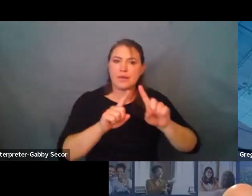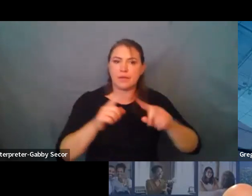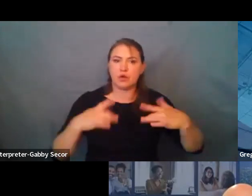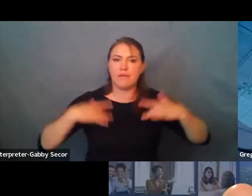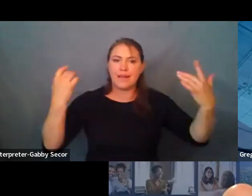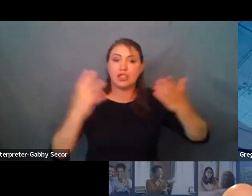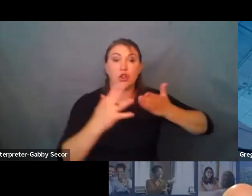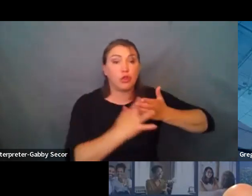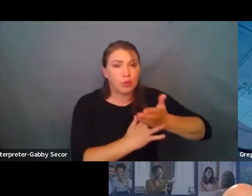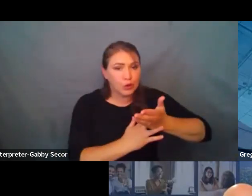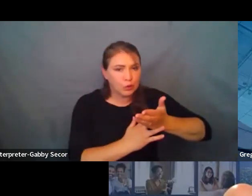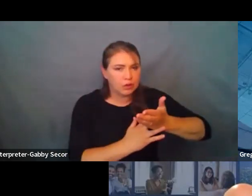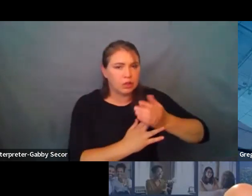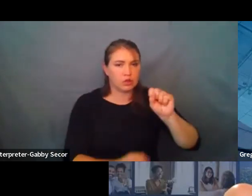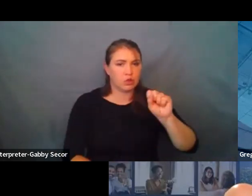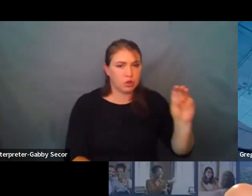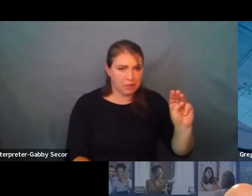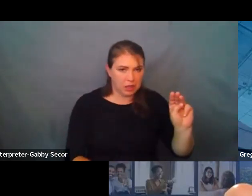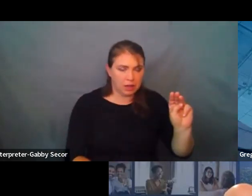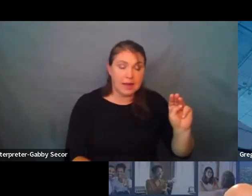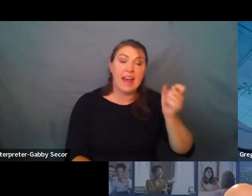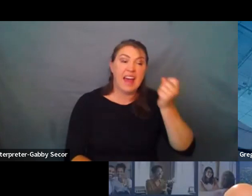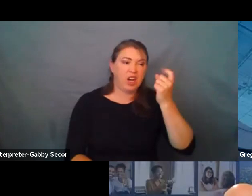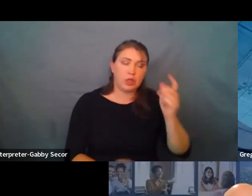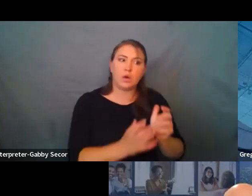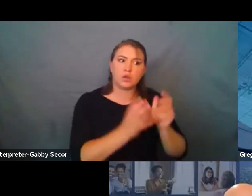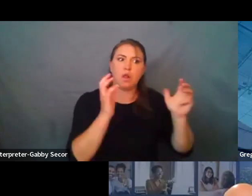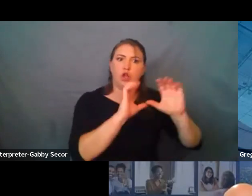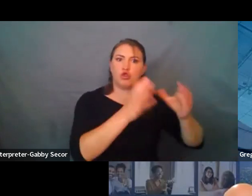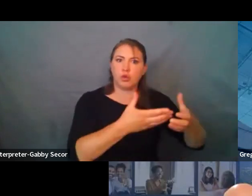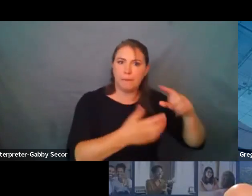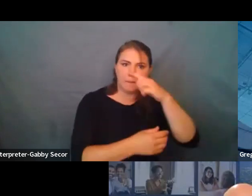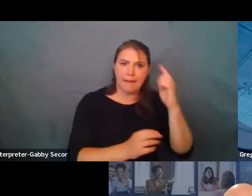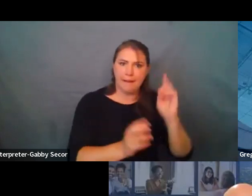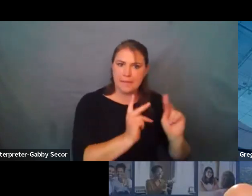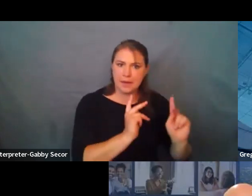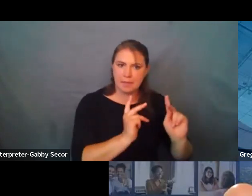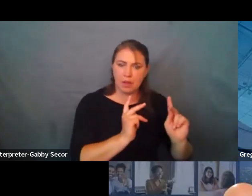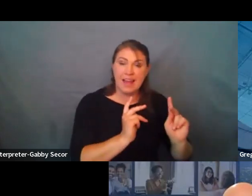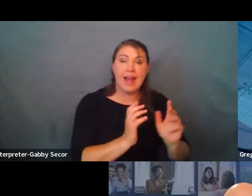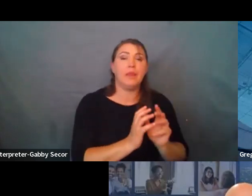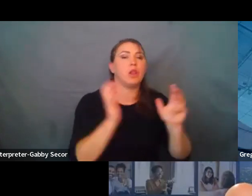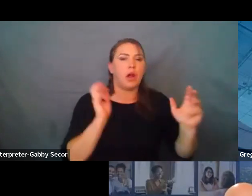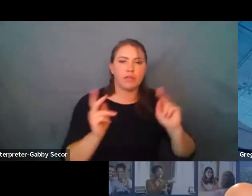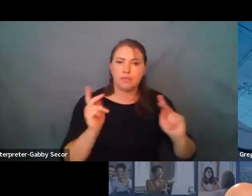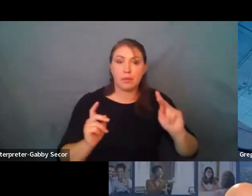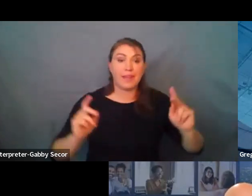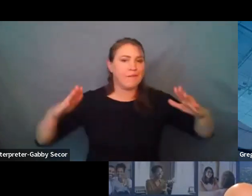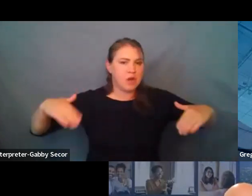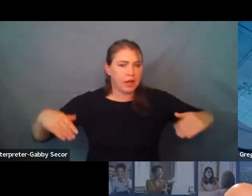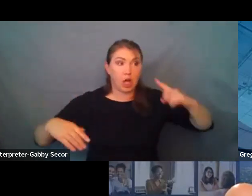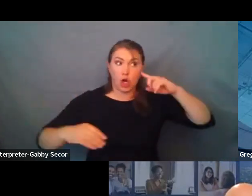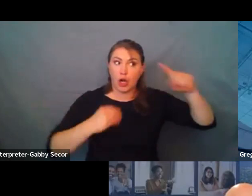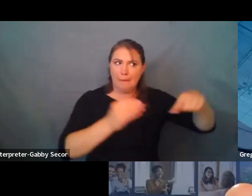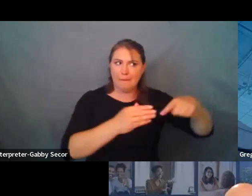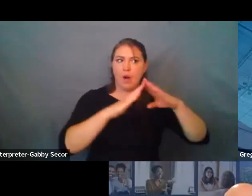largely Black consumers that we were hearing from, and they were largely people who had not heard about housing counseling before. So it really